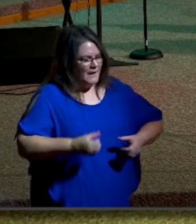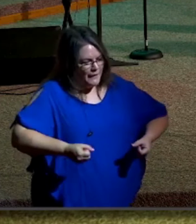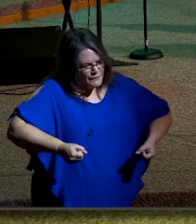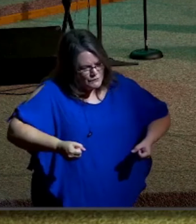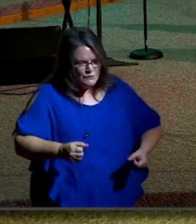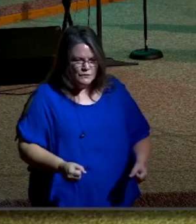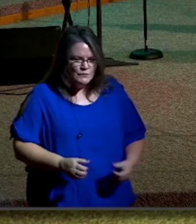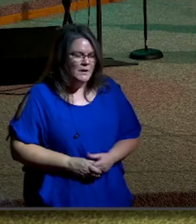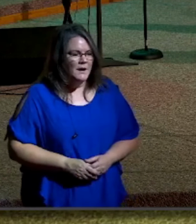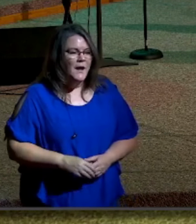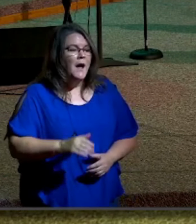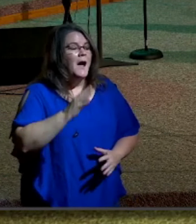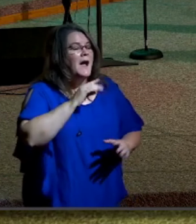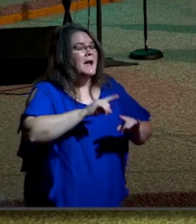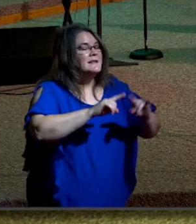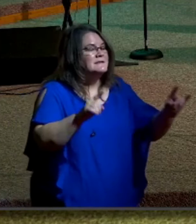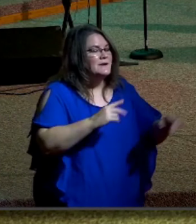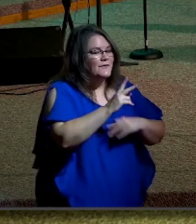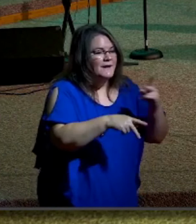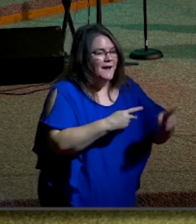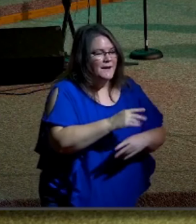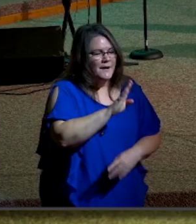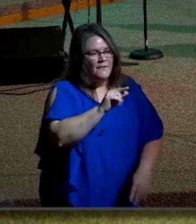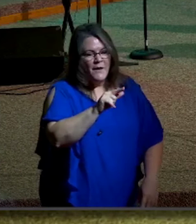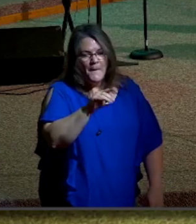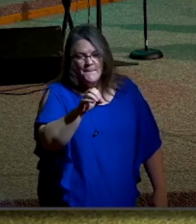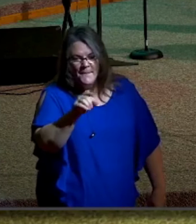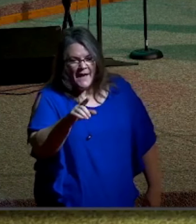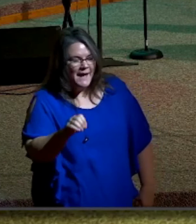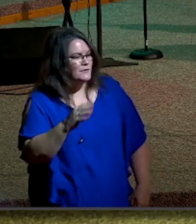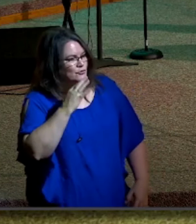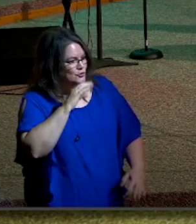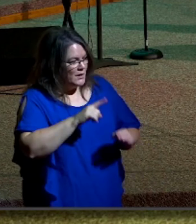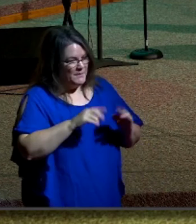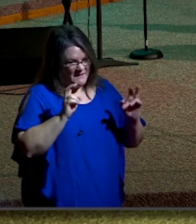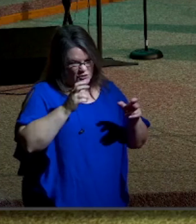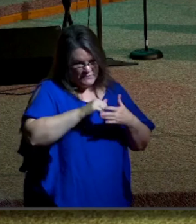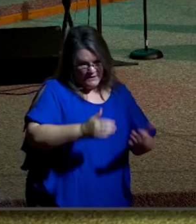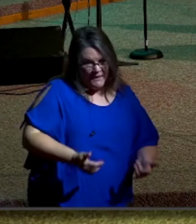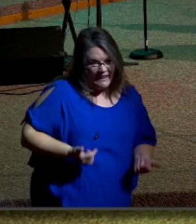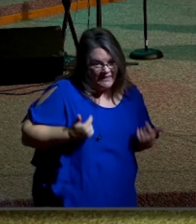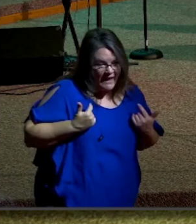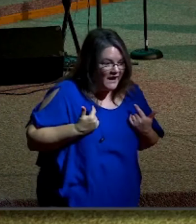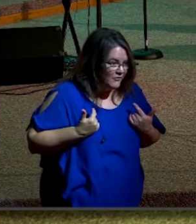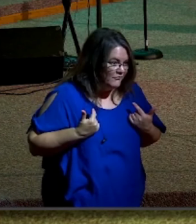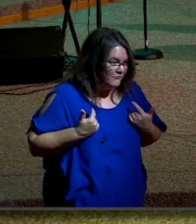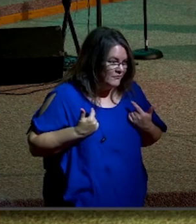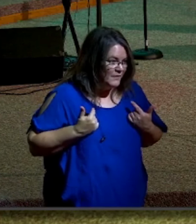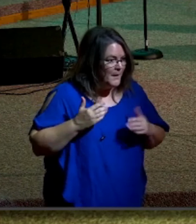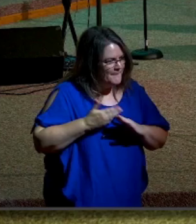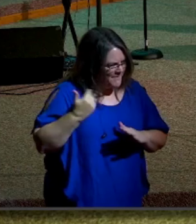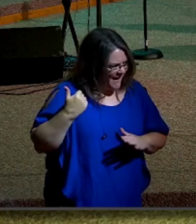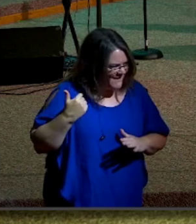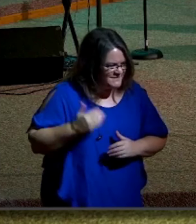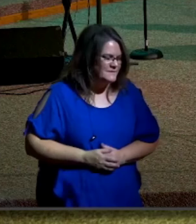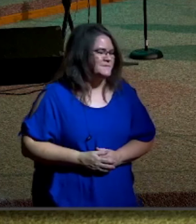a different kind of baggage. I'm talking about the issues of my life. And also, you know, literal baggage